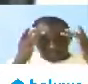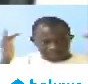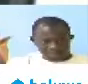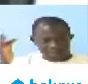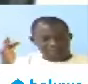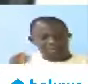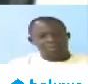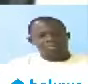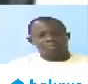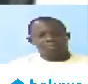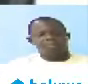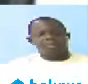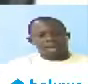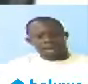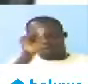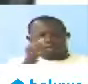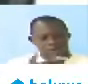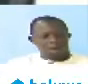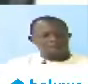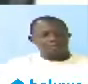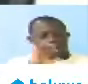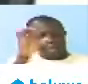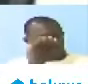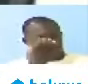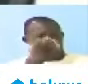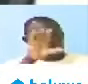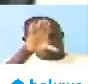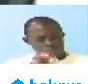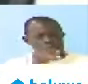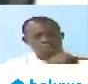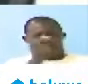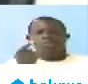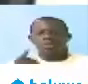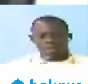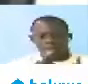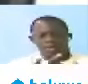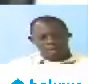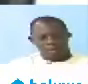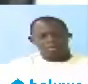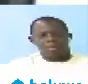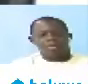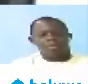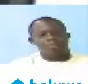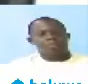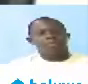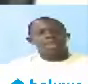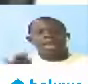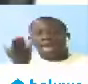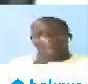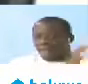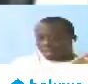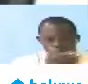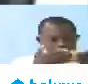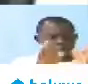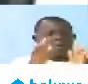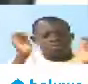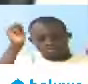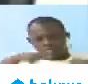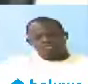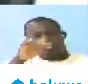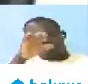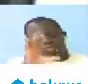our capabilities financial. And we were capable of doing it. So silau silau dar. In any way.